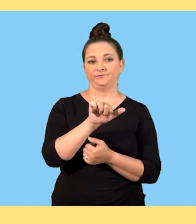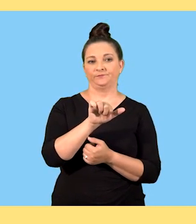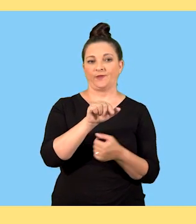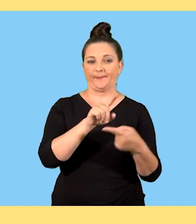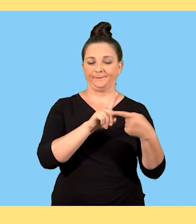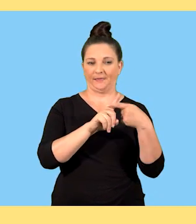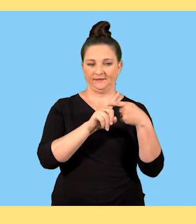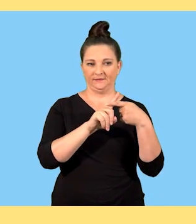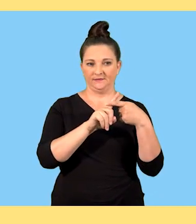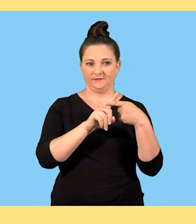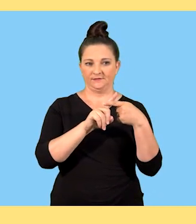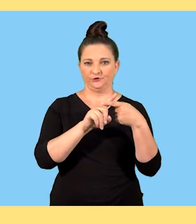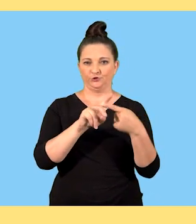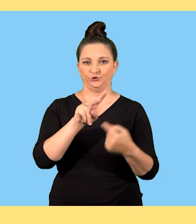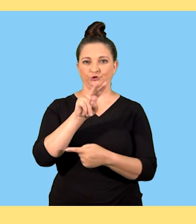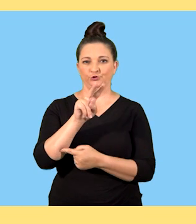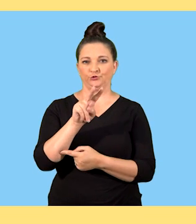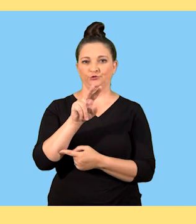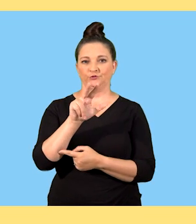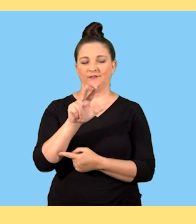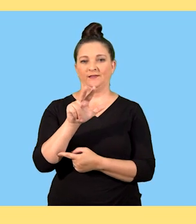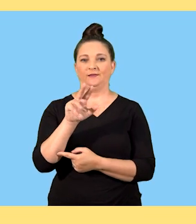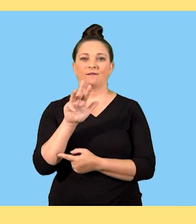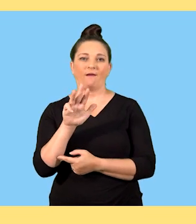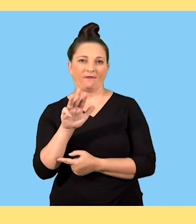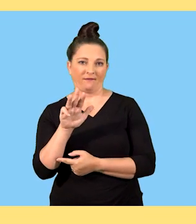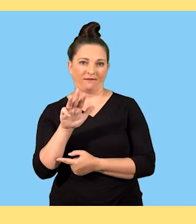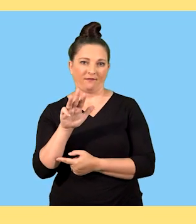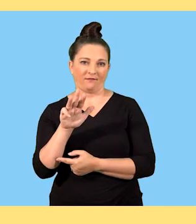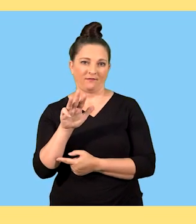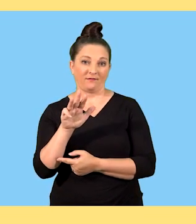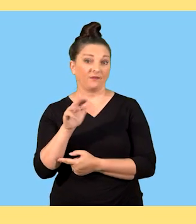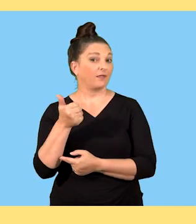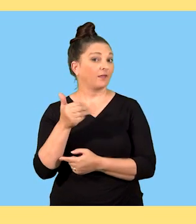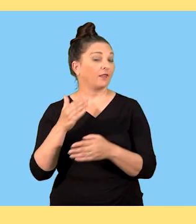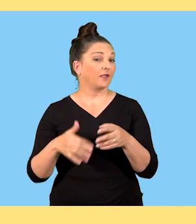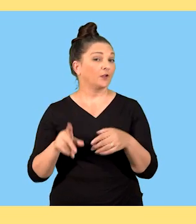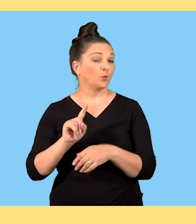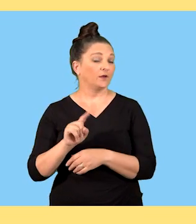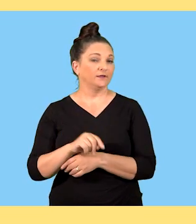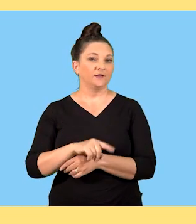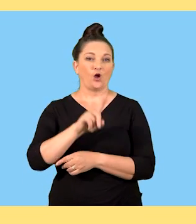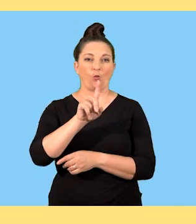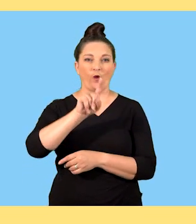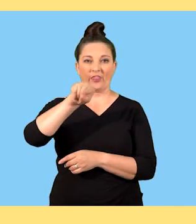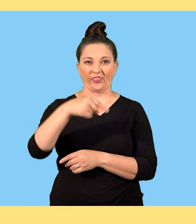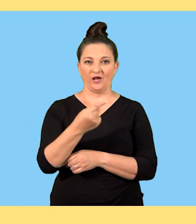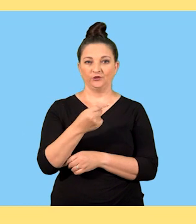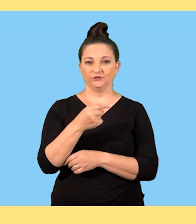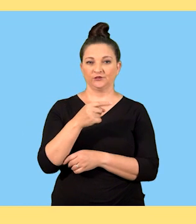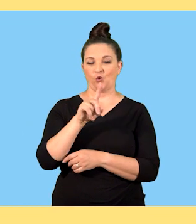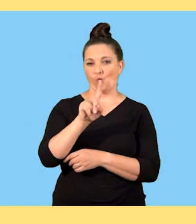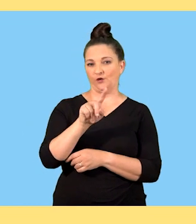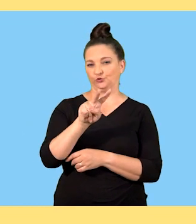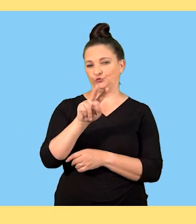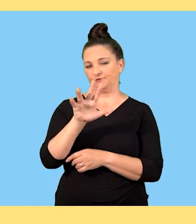836, it's 836 plus the 289, plus the 289, right? You end up